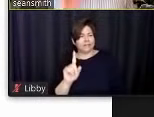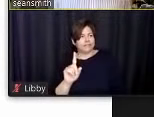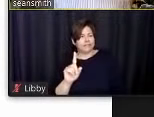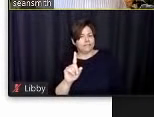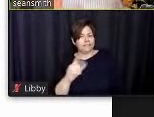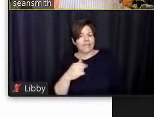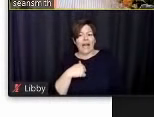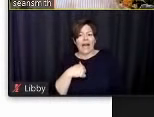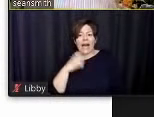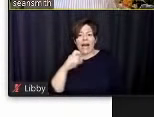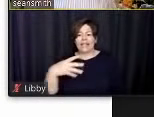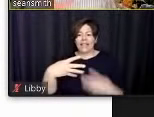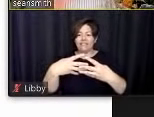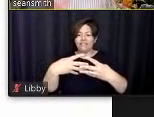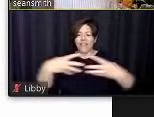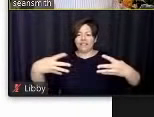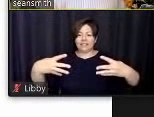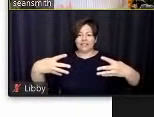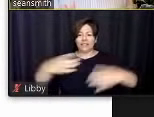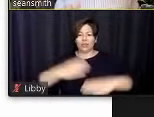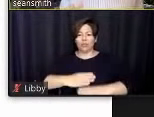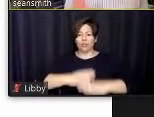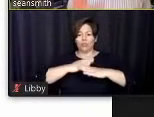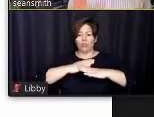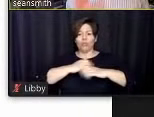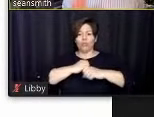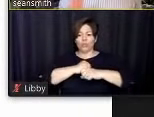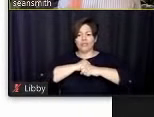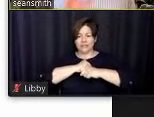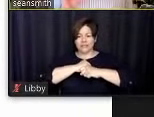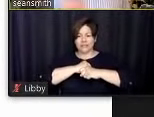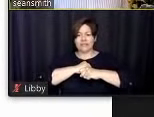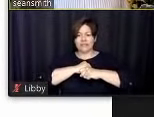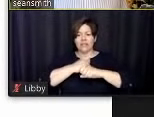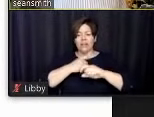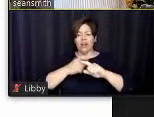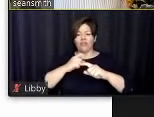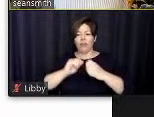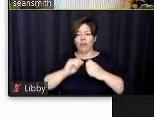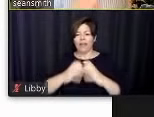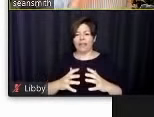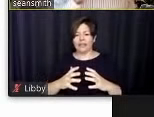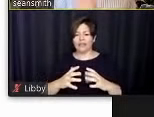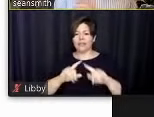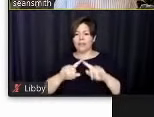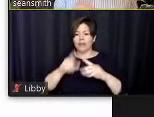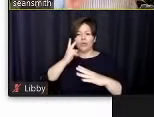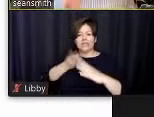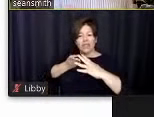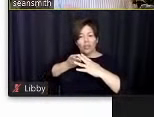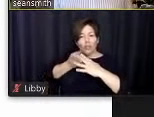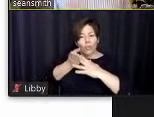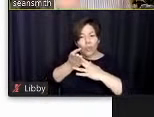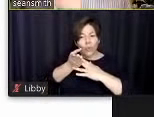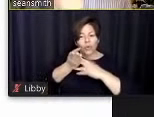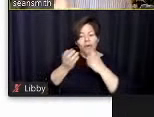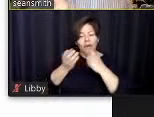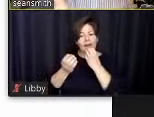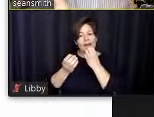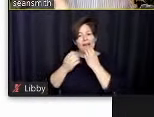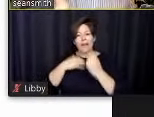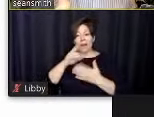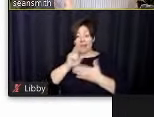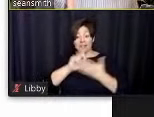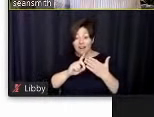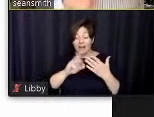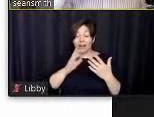need a fence to protect the child and the athletes, but that fence is going to be transparent. So my designing and planning with the tools I